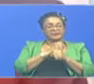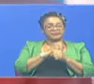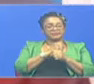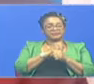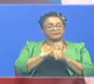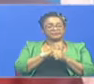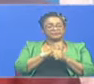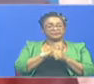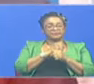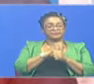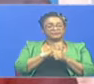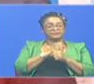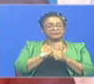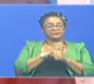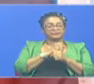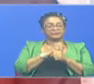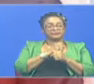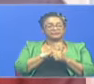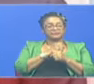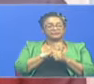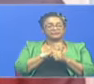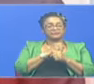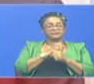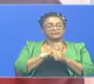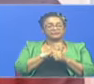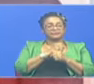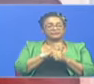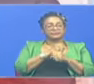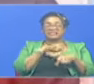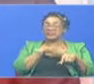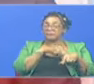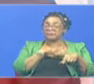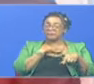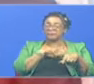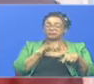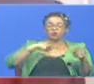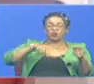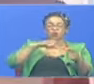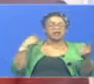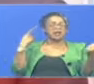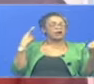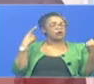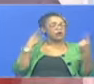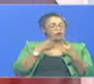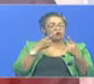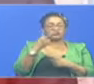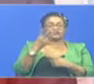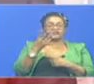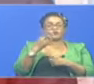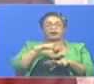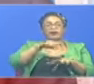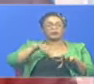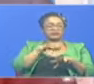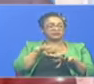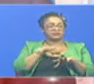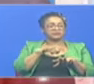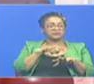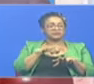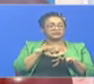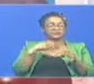On the issues around turnaround time, we aim at 24 hours. And again, in our briefs, we had